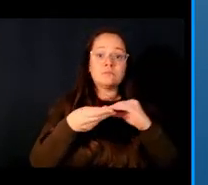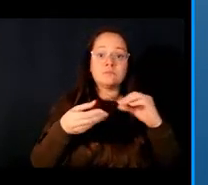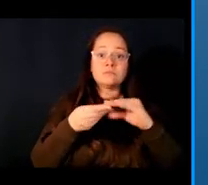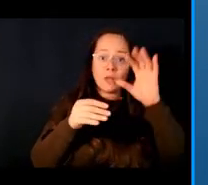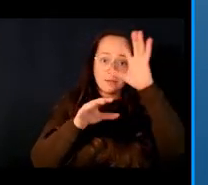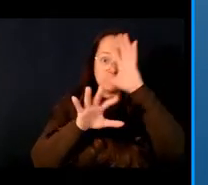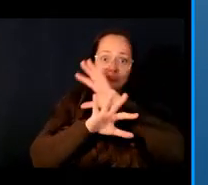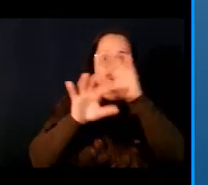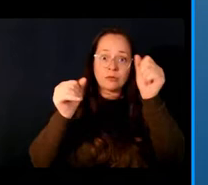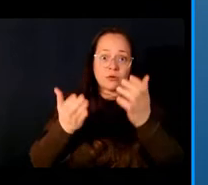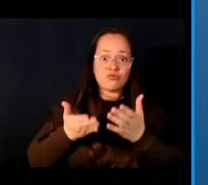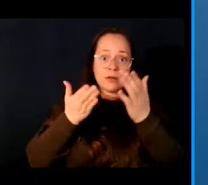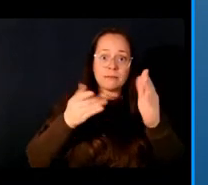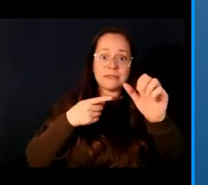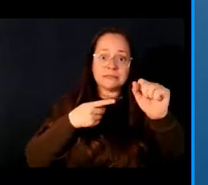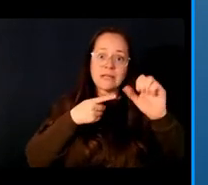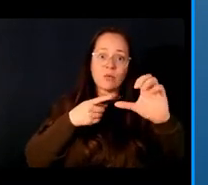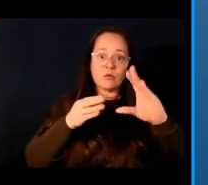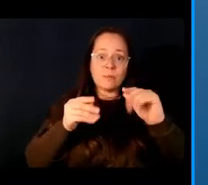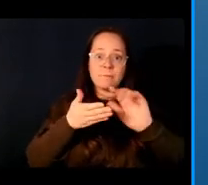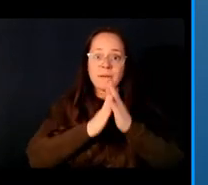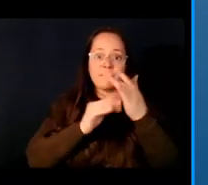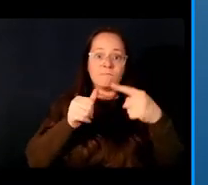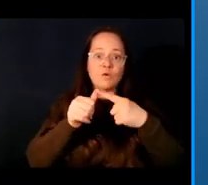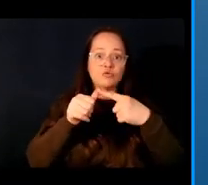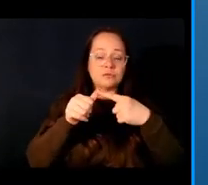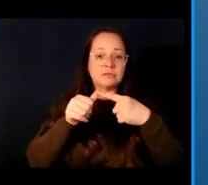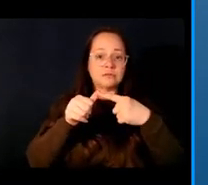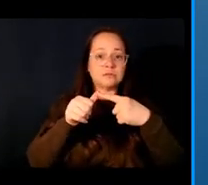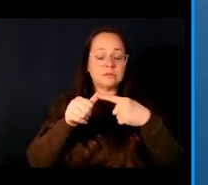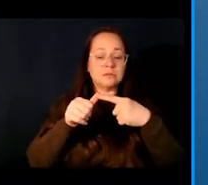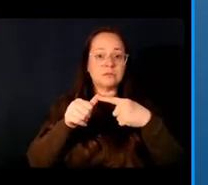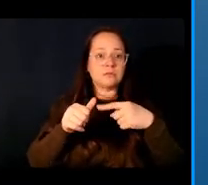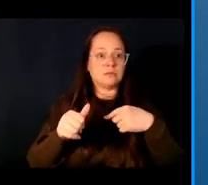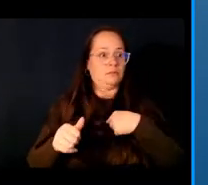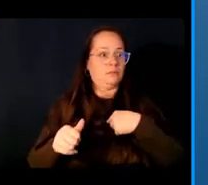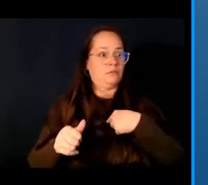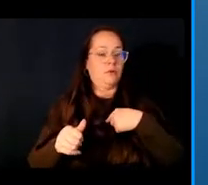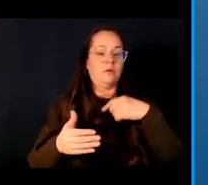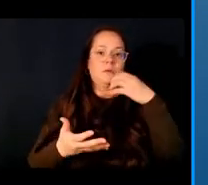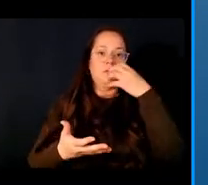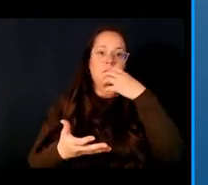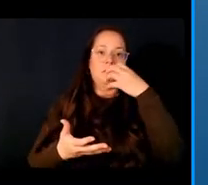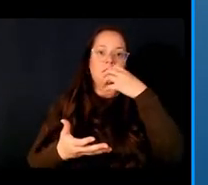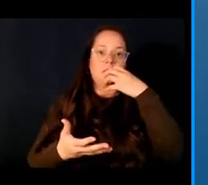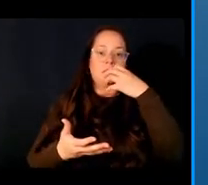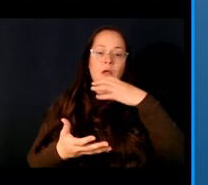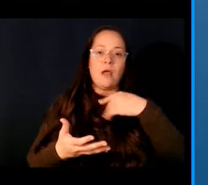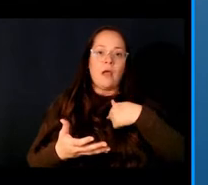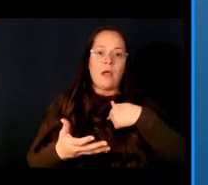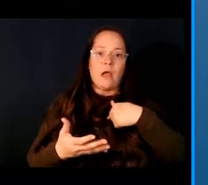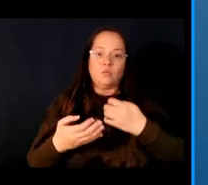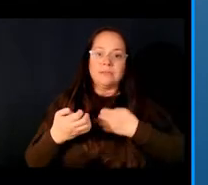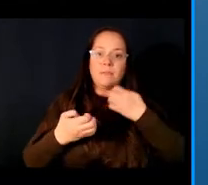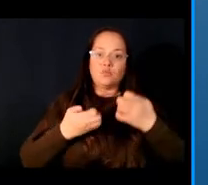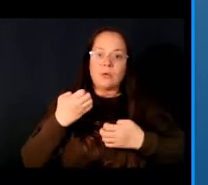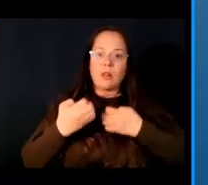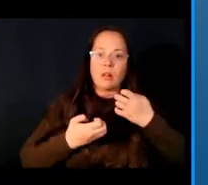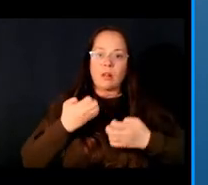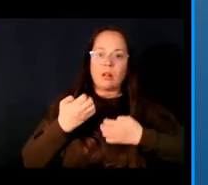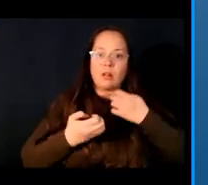is recommending South Carolina to be first in the south folks I was emotional